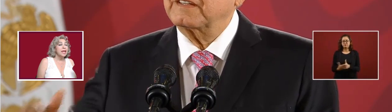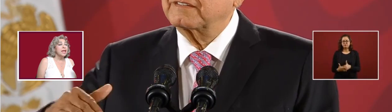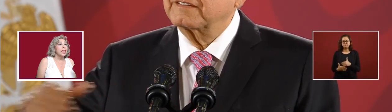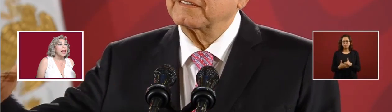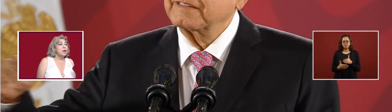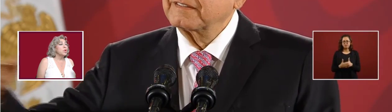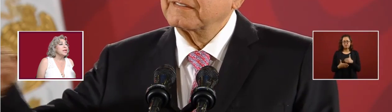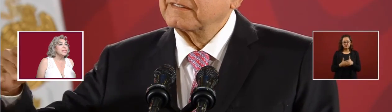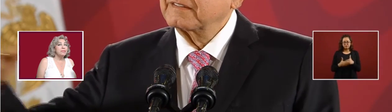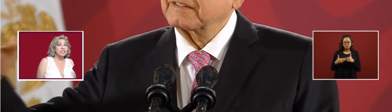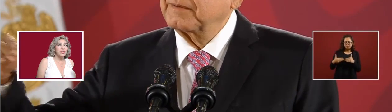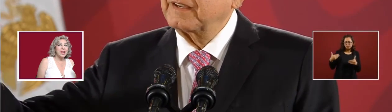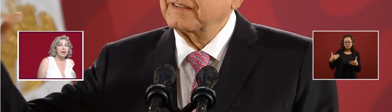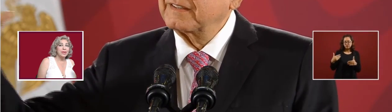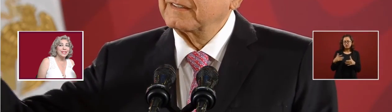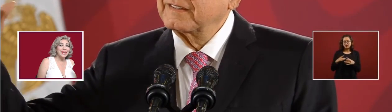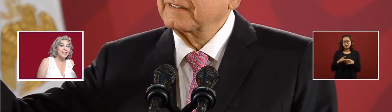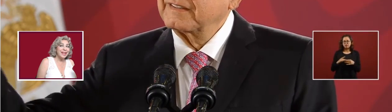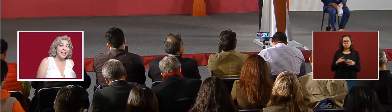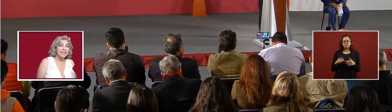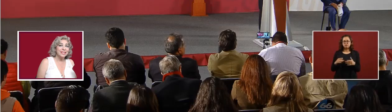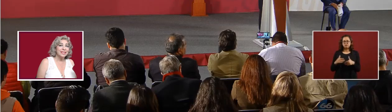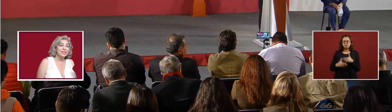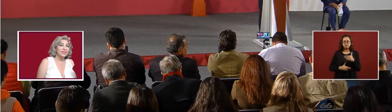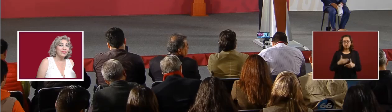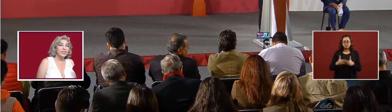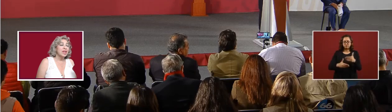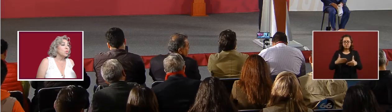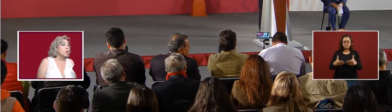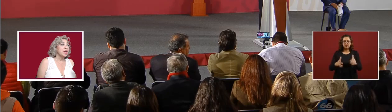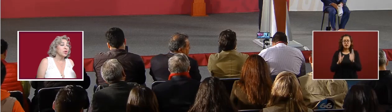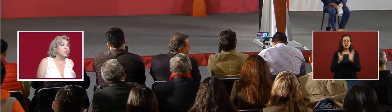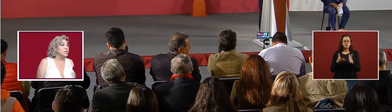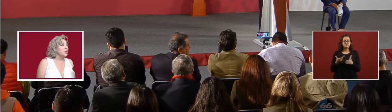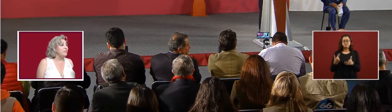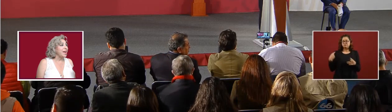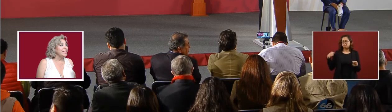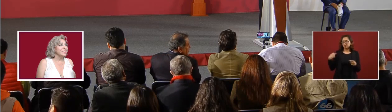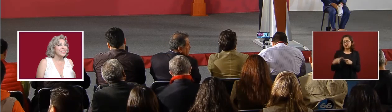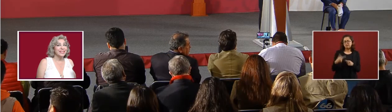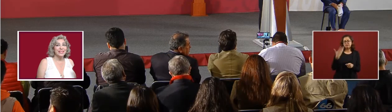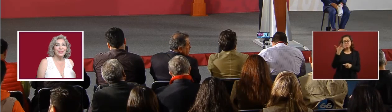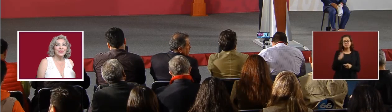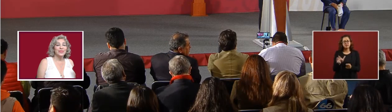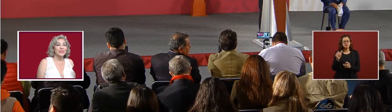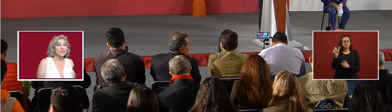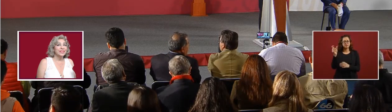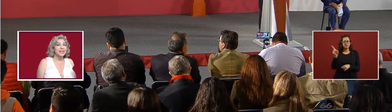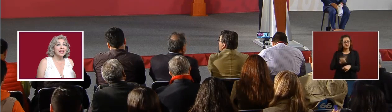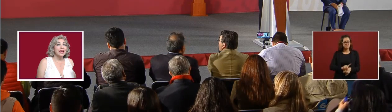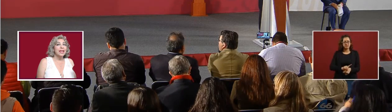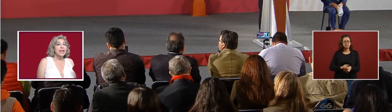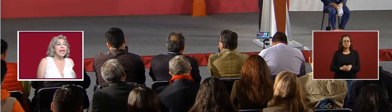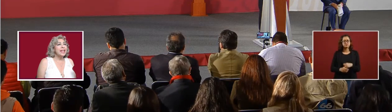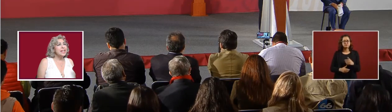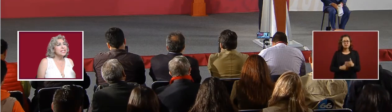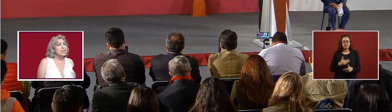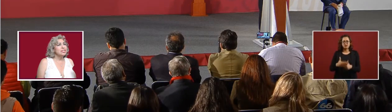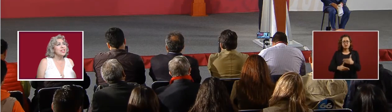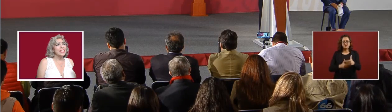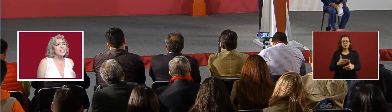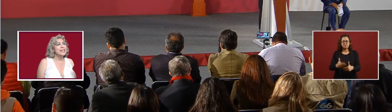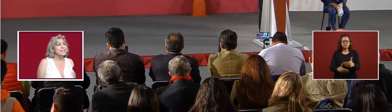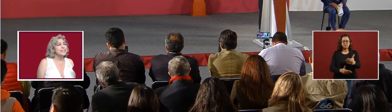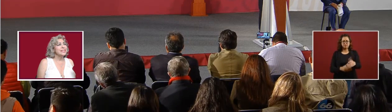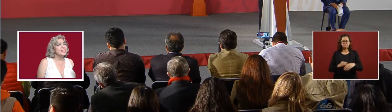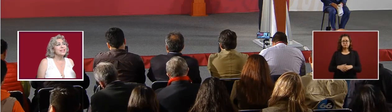and we're going to demonstrate how in 10 days we are going to advance yes and it is